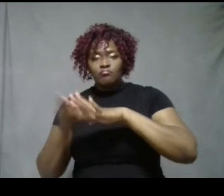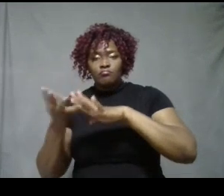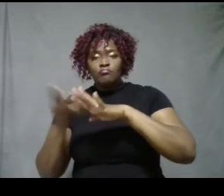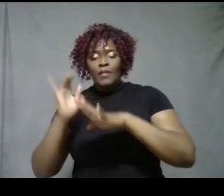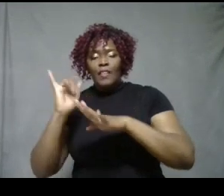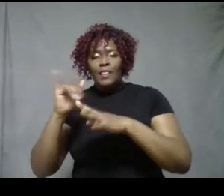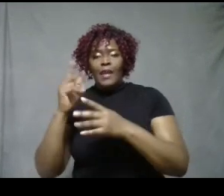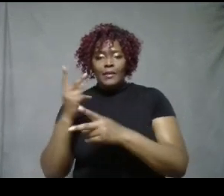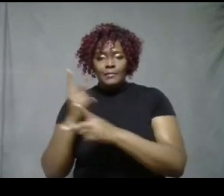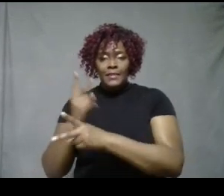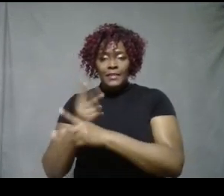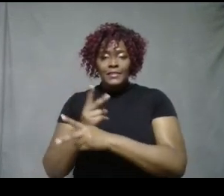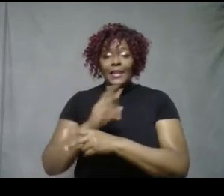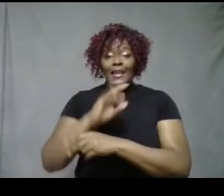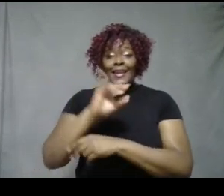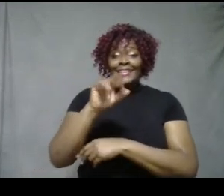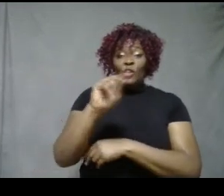5th through the 25th,